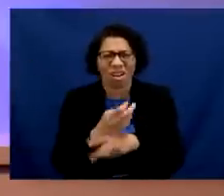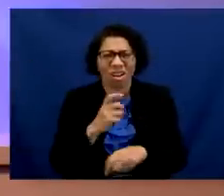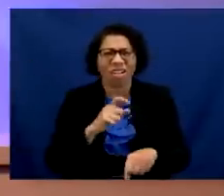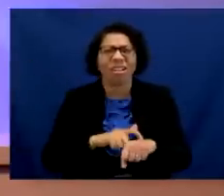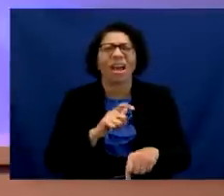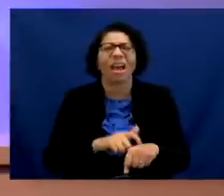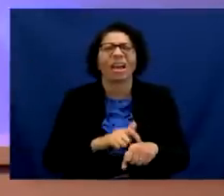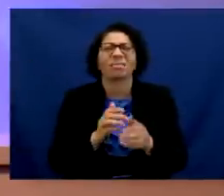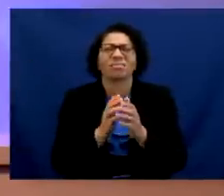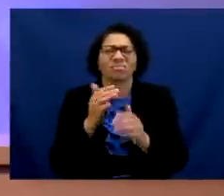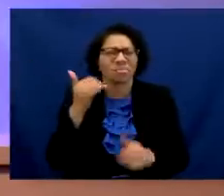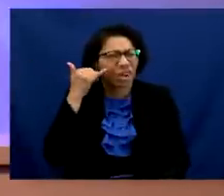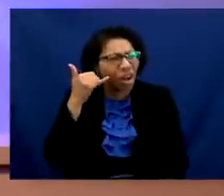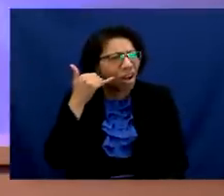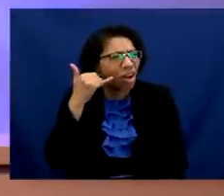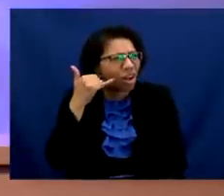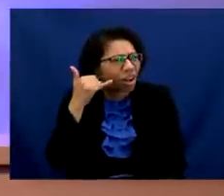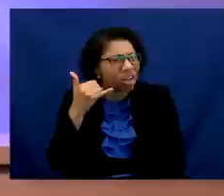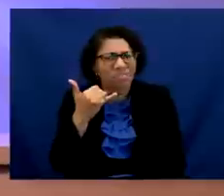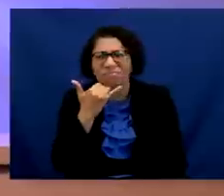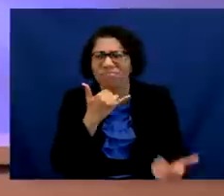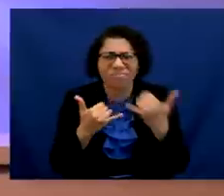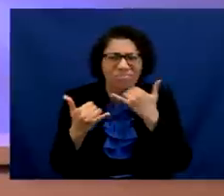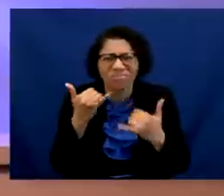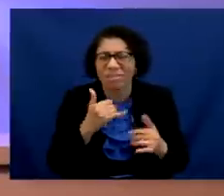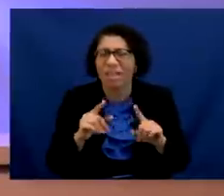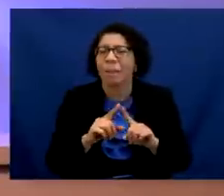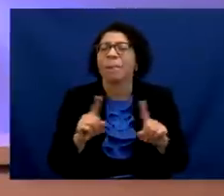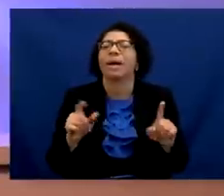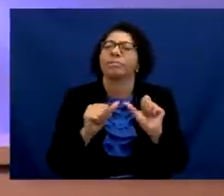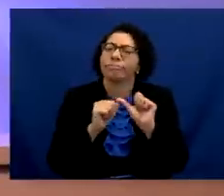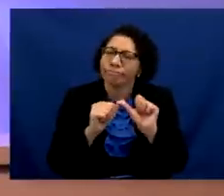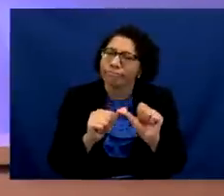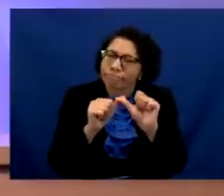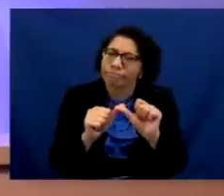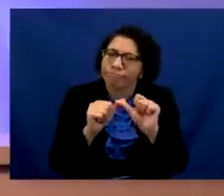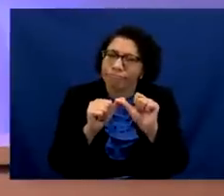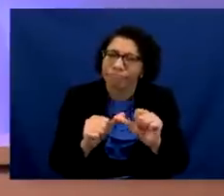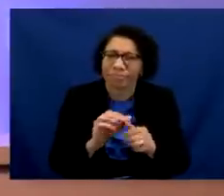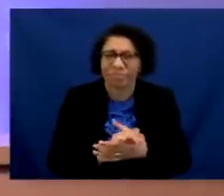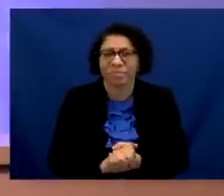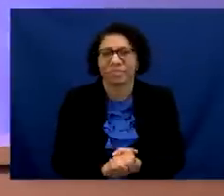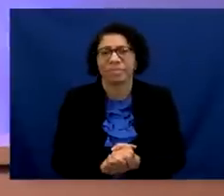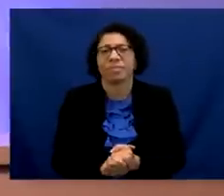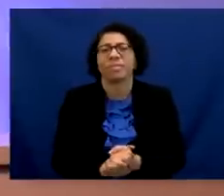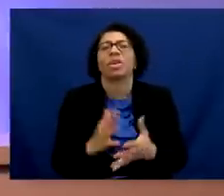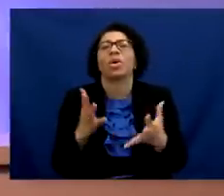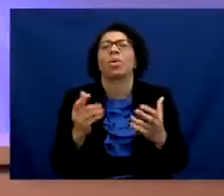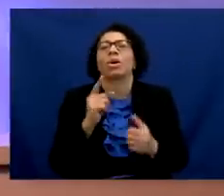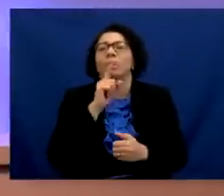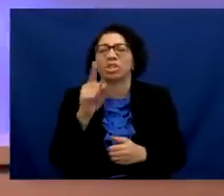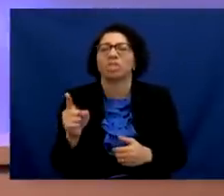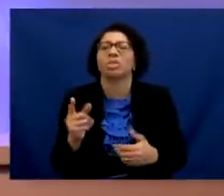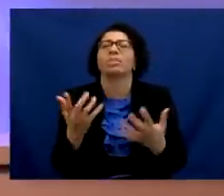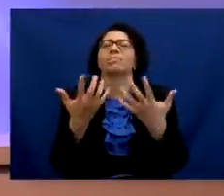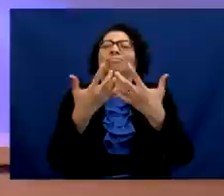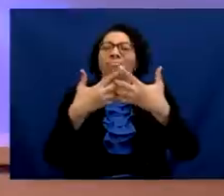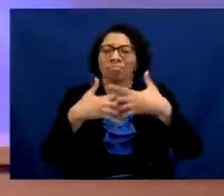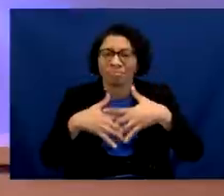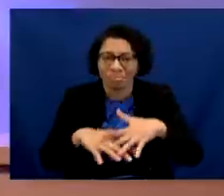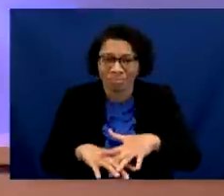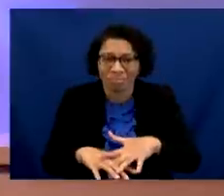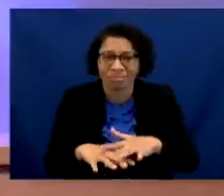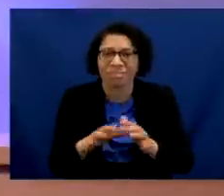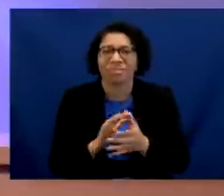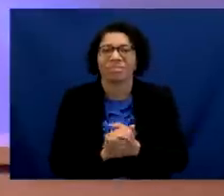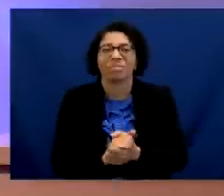Please continue to do that. We're going to work out whatever kinks we can work out to make sure that it is more seamless and you're able to dial in without as